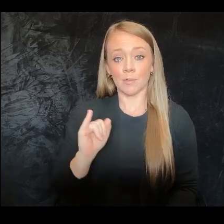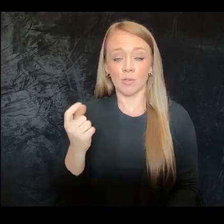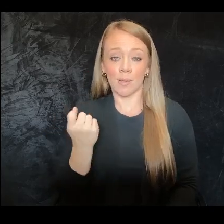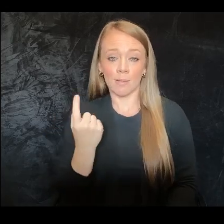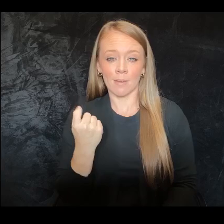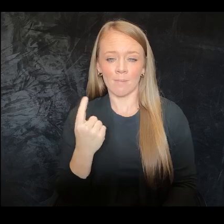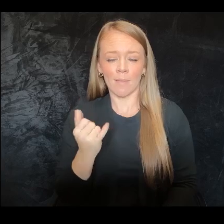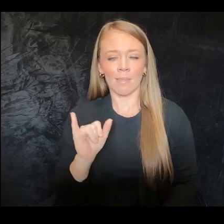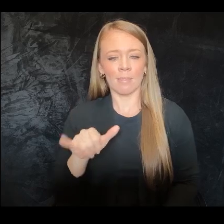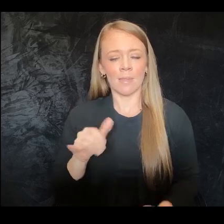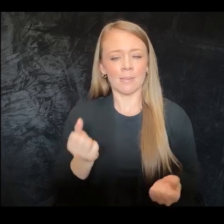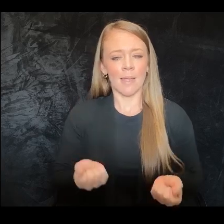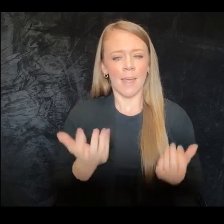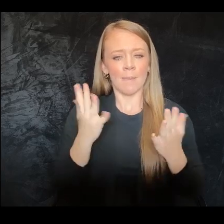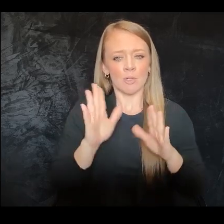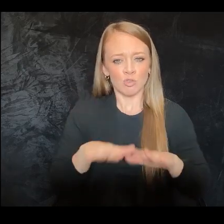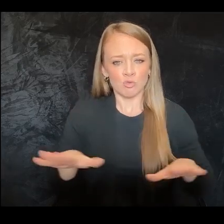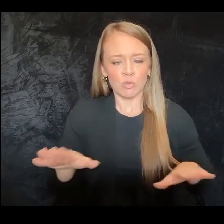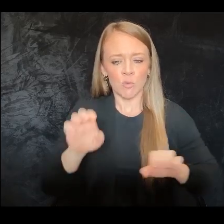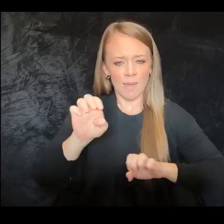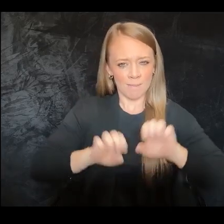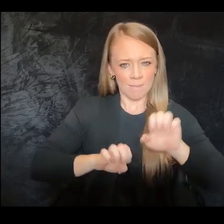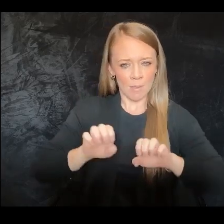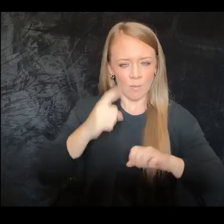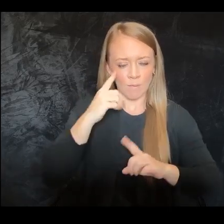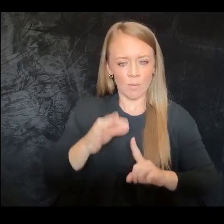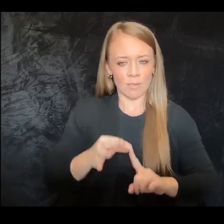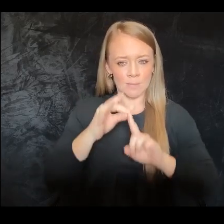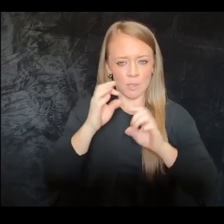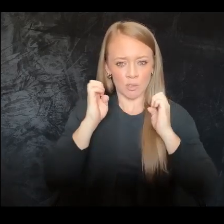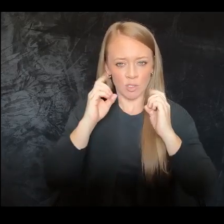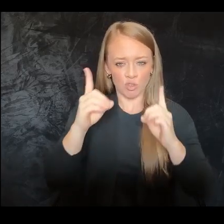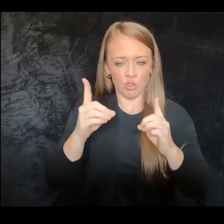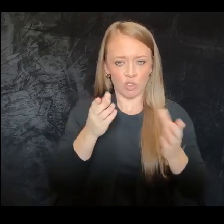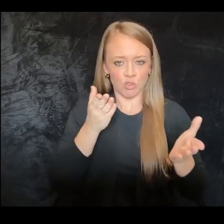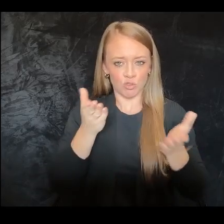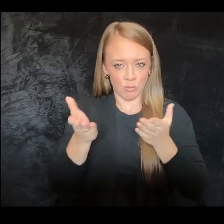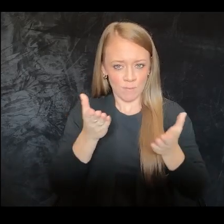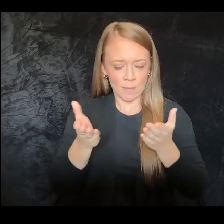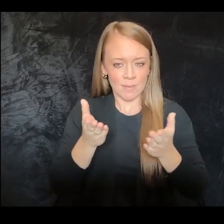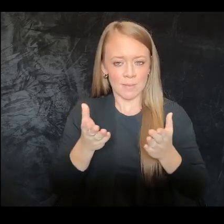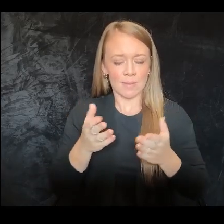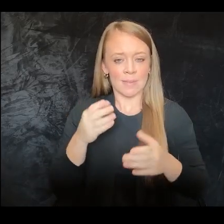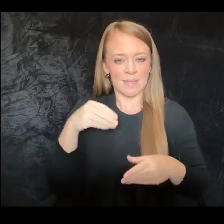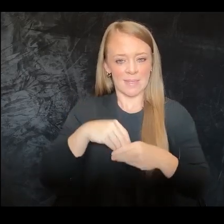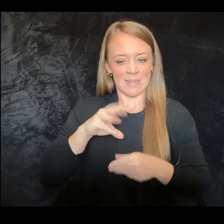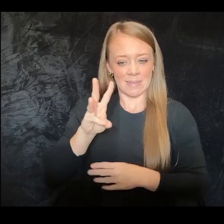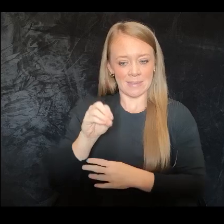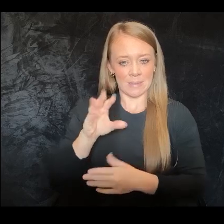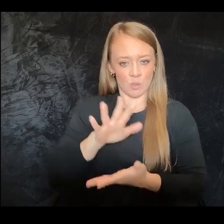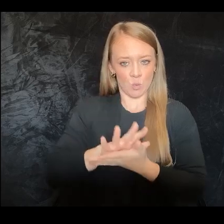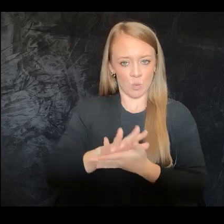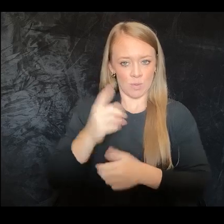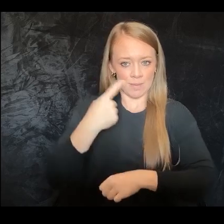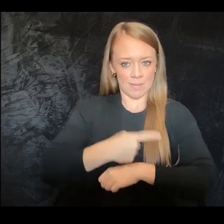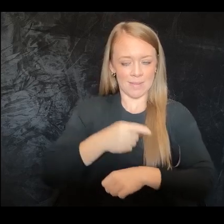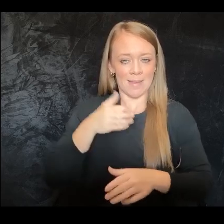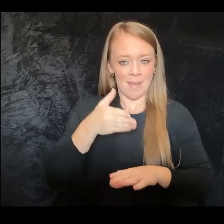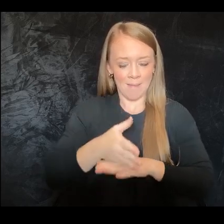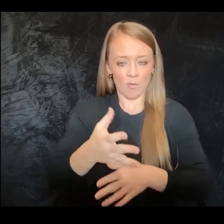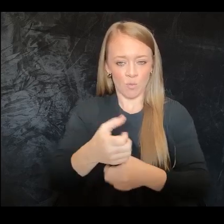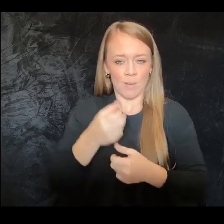Indicator 11 is the percentage of children evaluated for special education services within 60 school days of parental